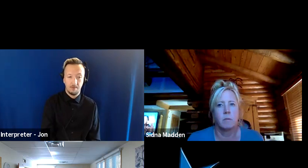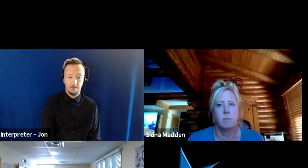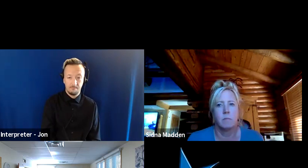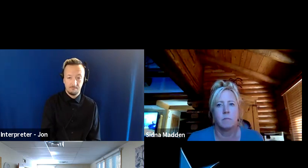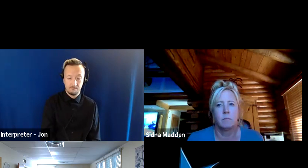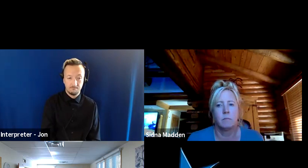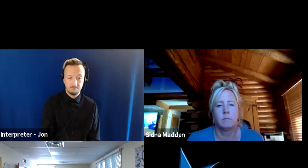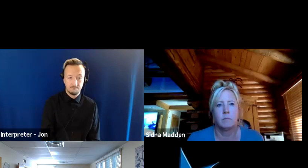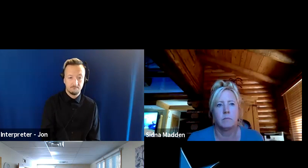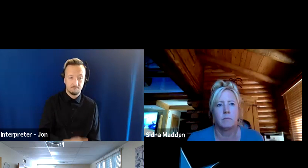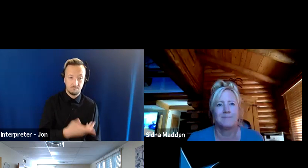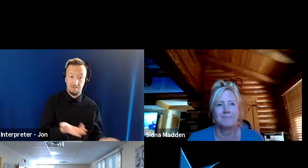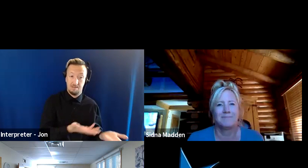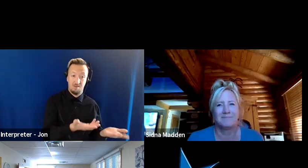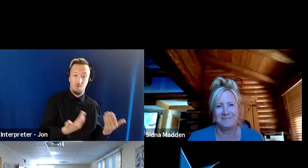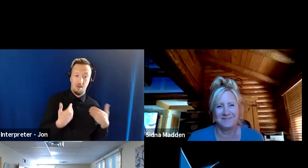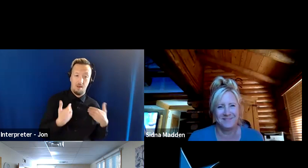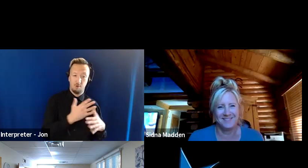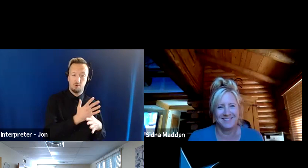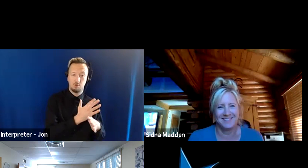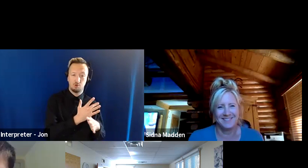We got a German Shepherd here in this room.